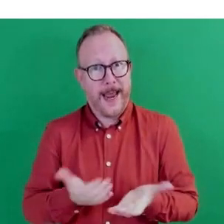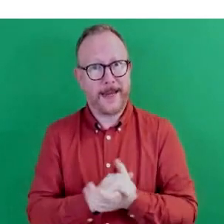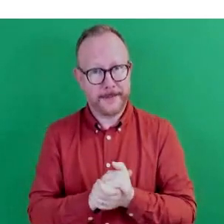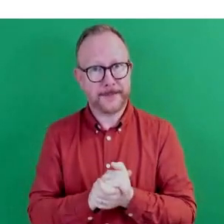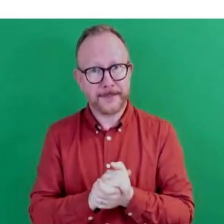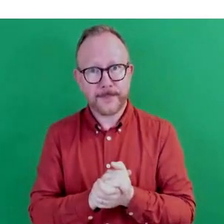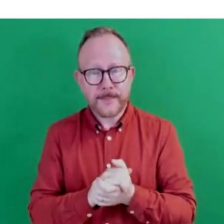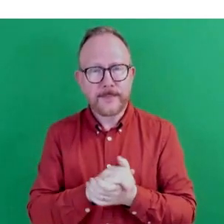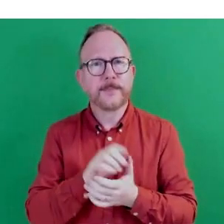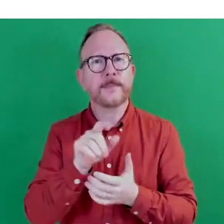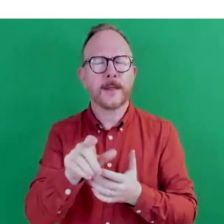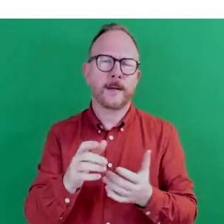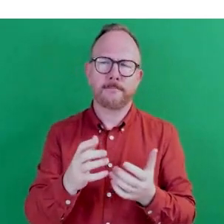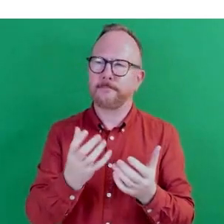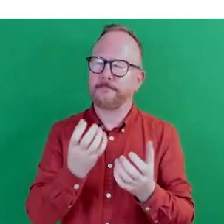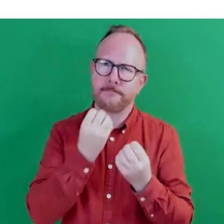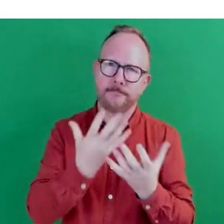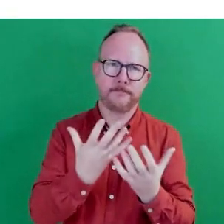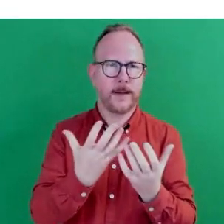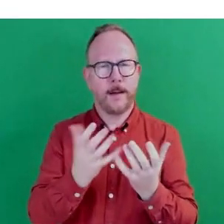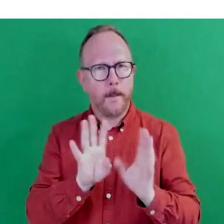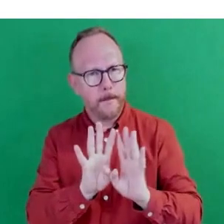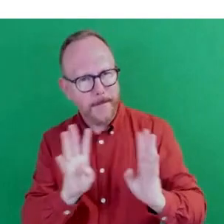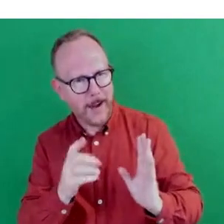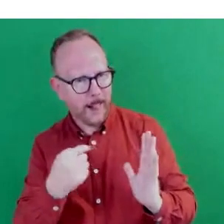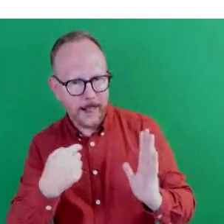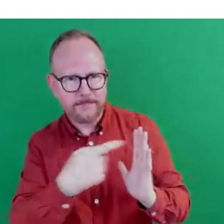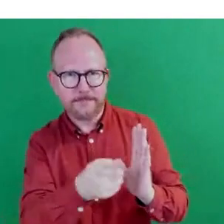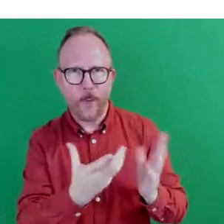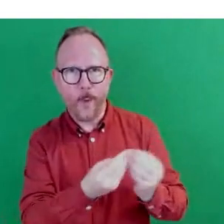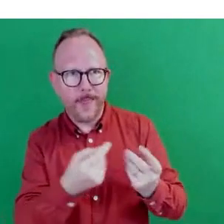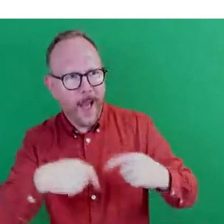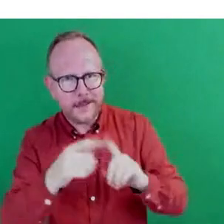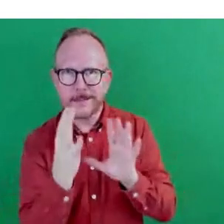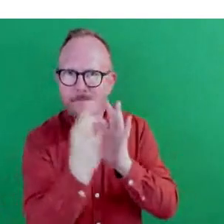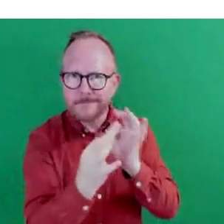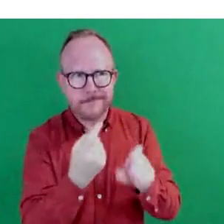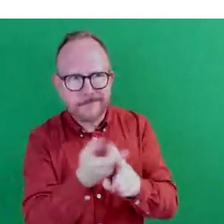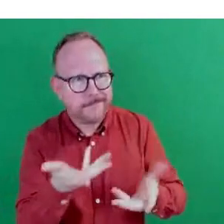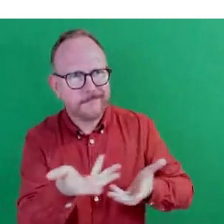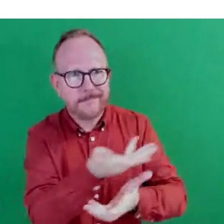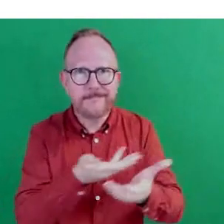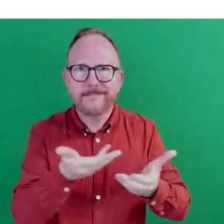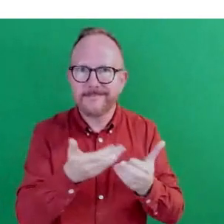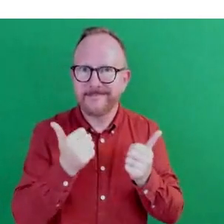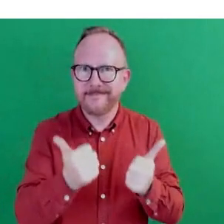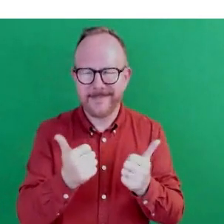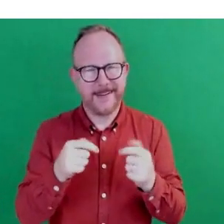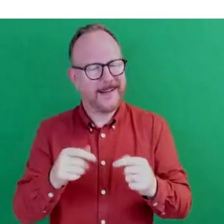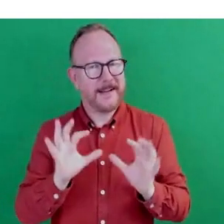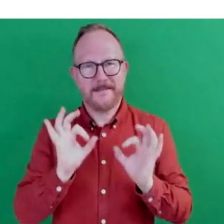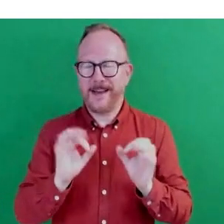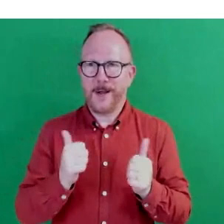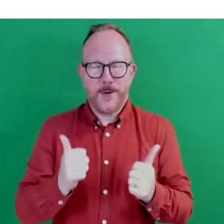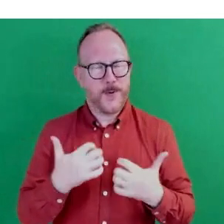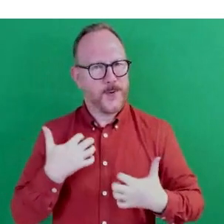all of our panel members with us this afternoon. I think it's been a really fantastic session. I see there's